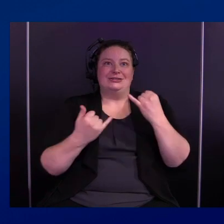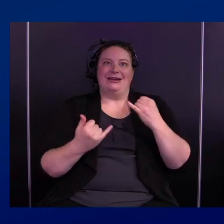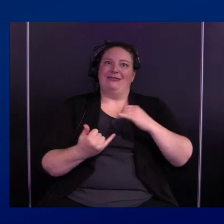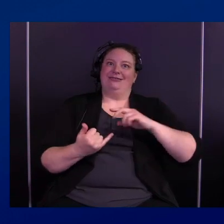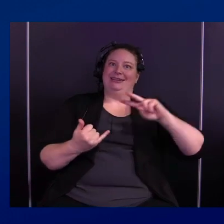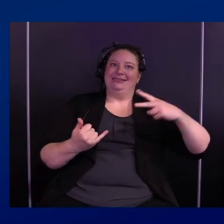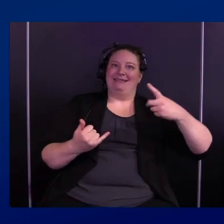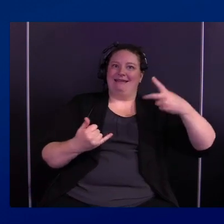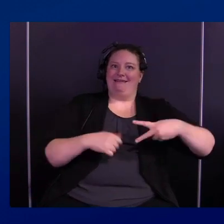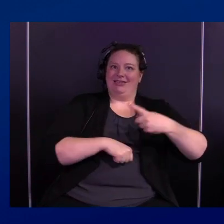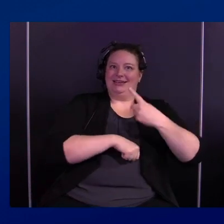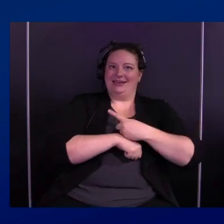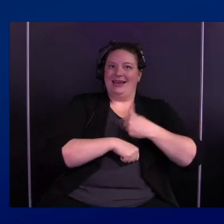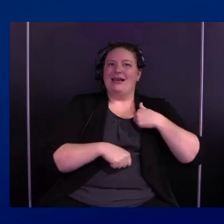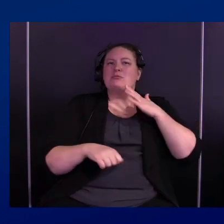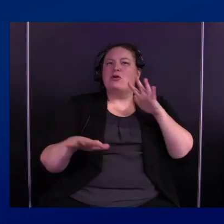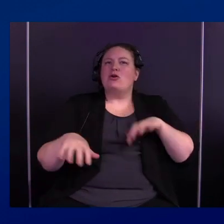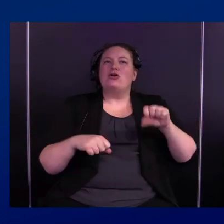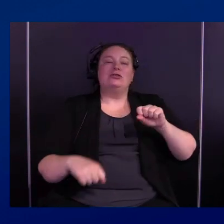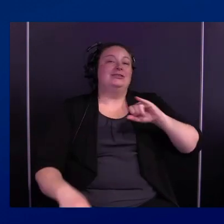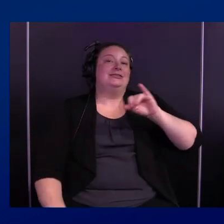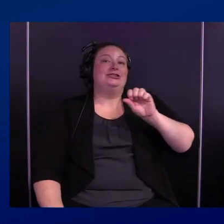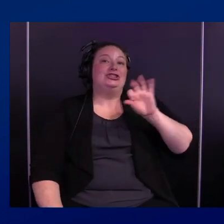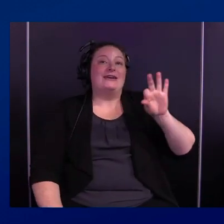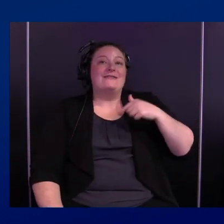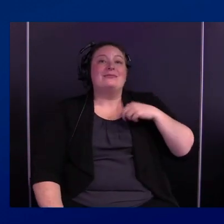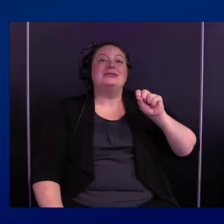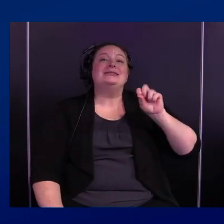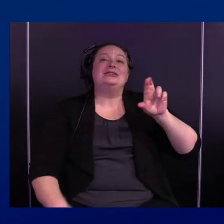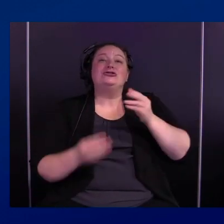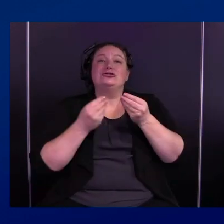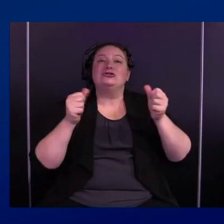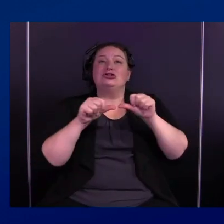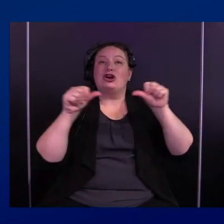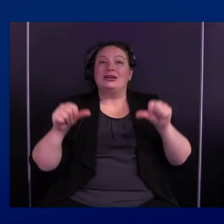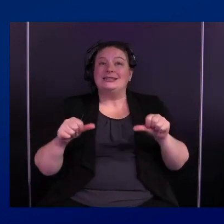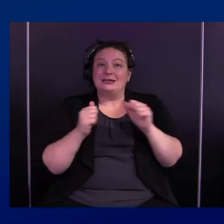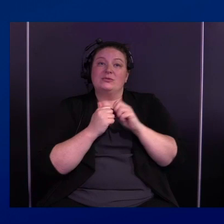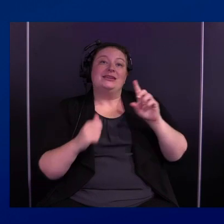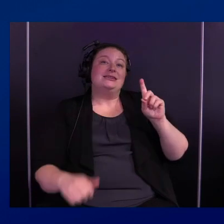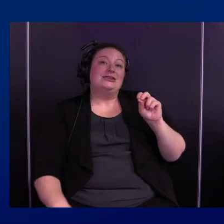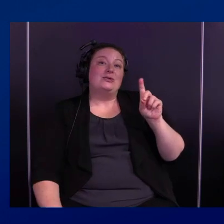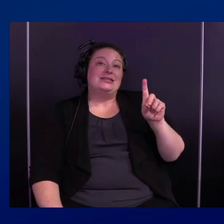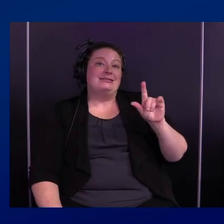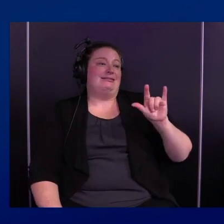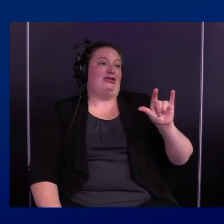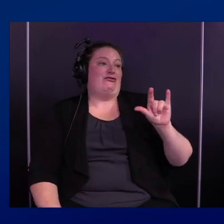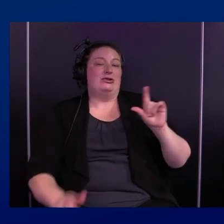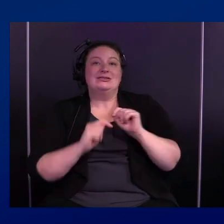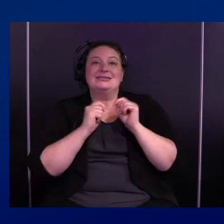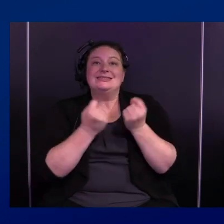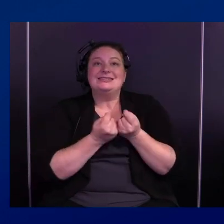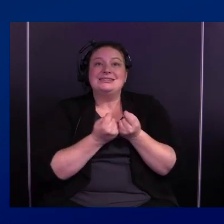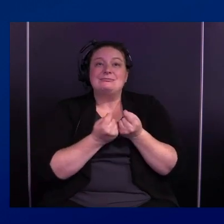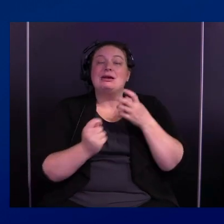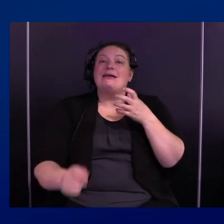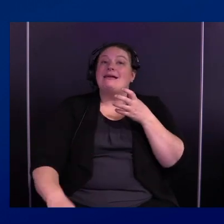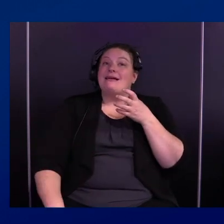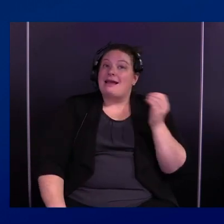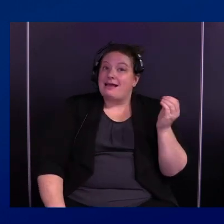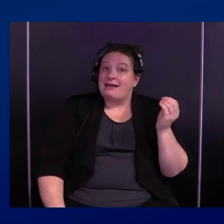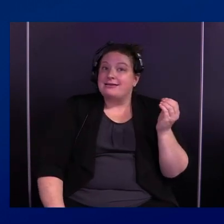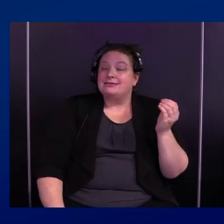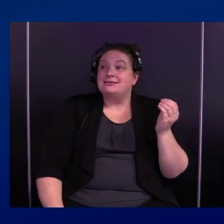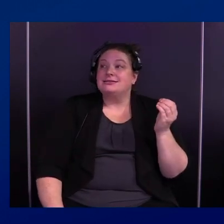day. I'm your host, Jeff Marushak. I am a senior solutions architect with our DoD Air Force team, and I was